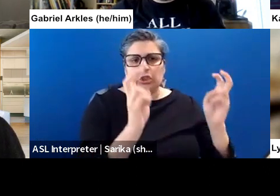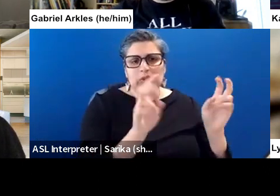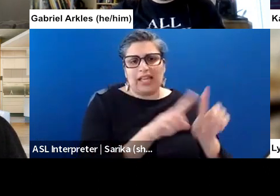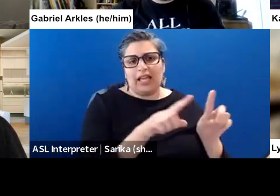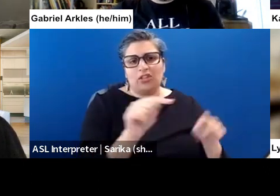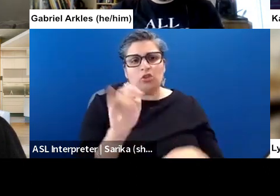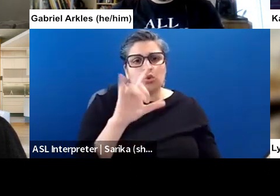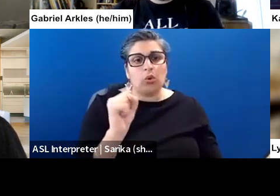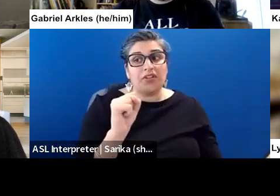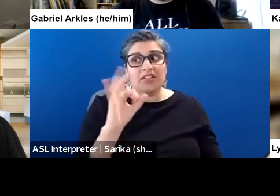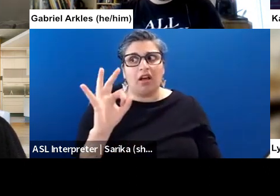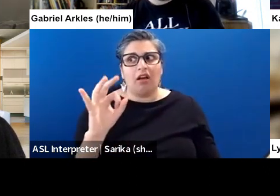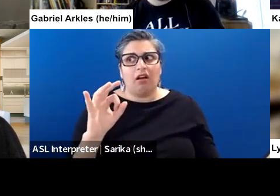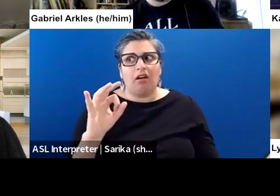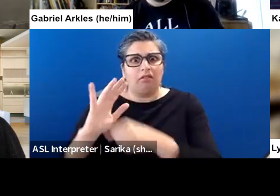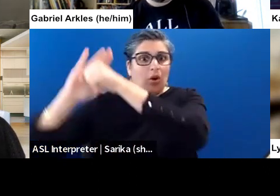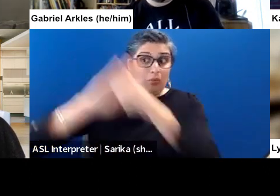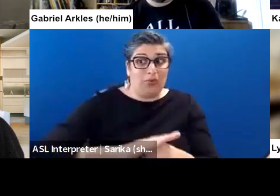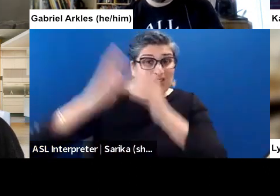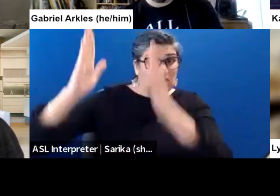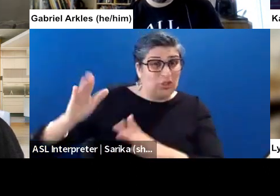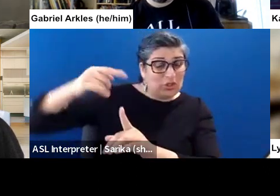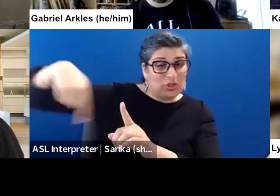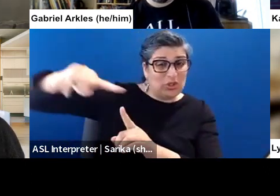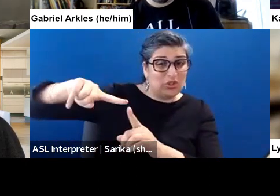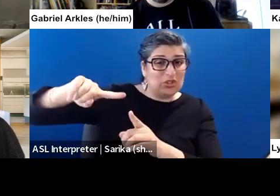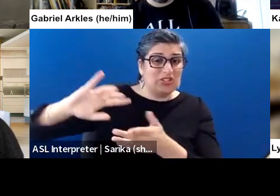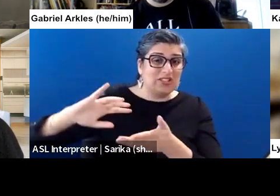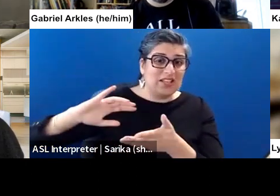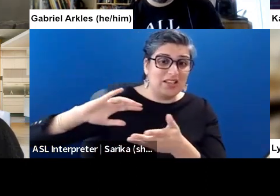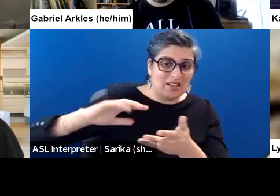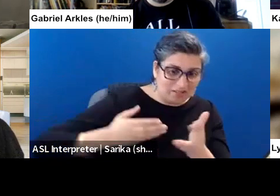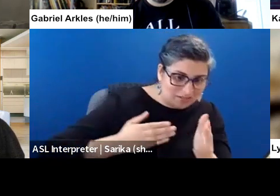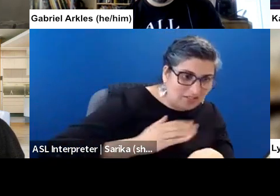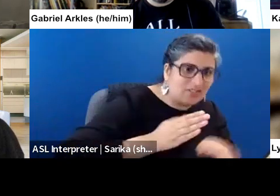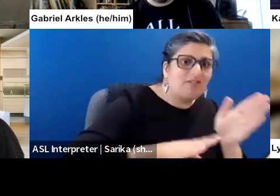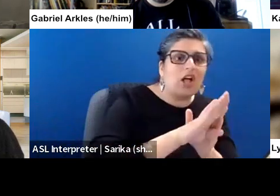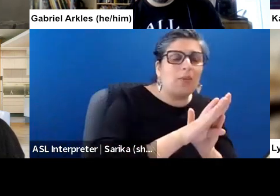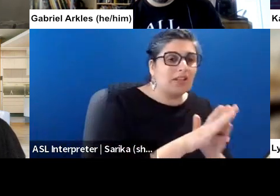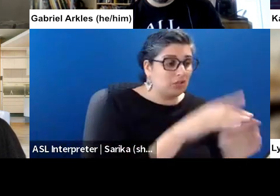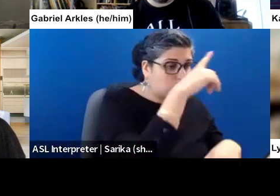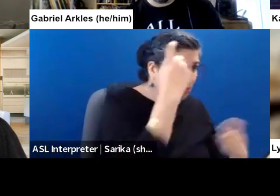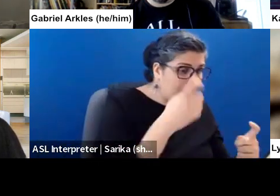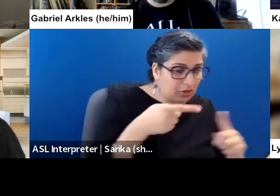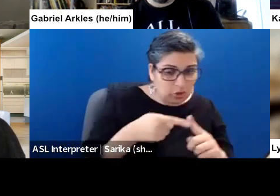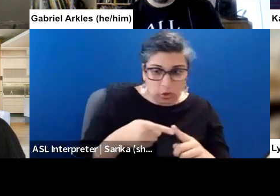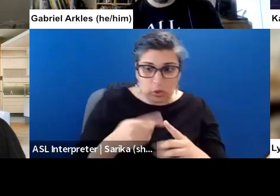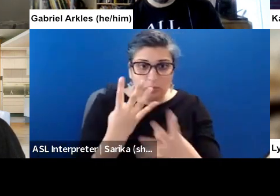tools of the oppressors that cause us to be on this trauma to prison pipeline. If we can begin to dismantle those systems and interrupt them,